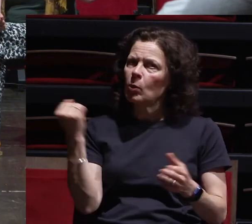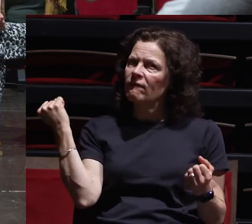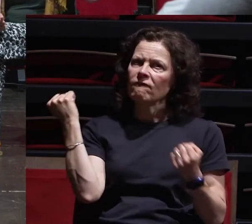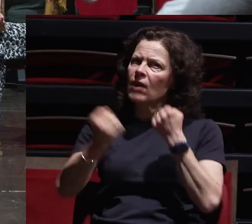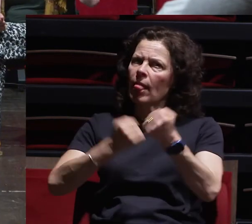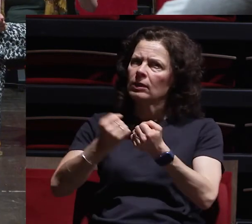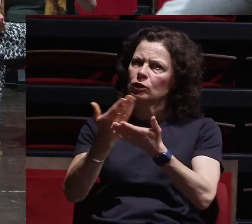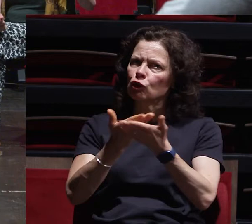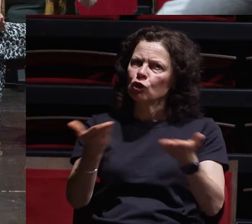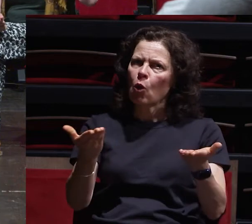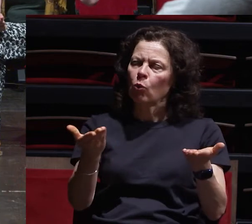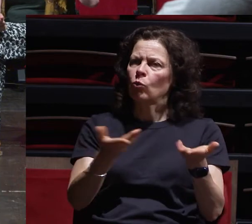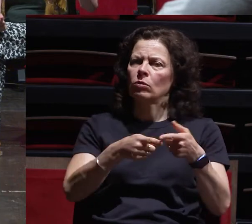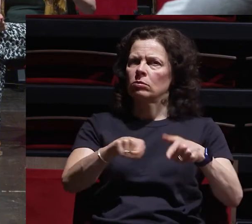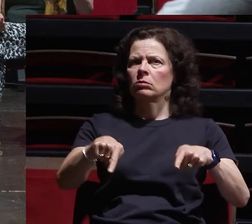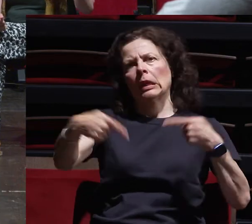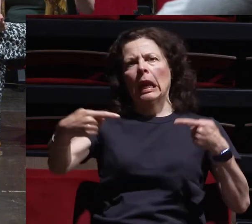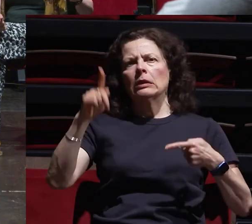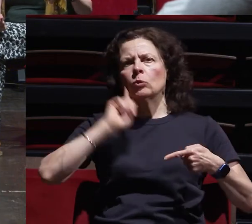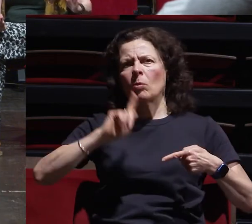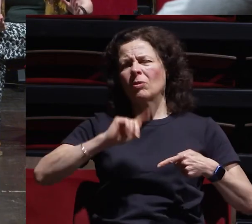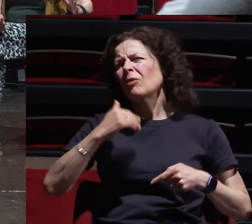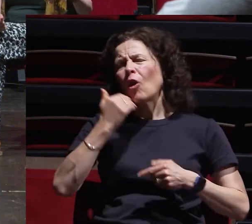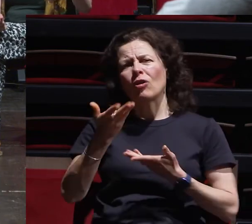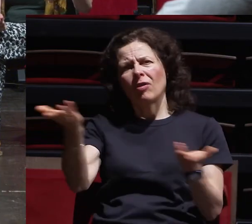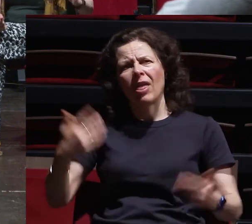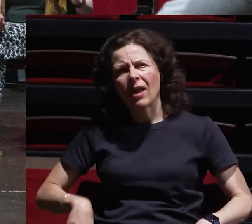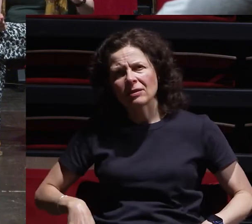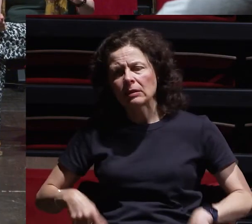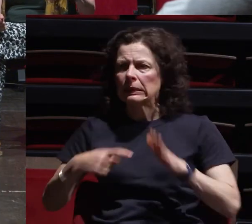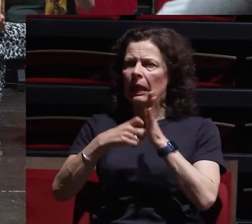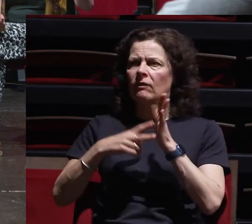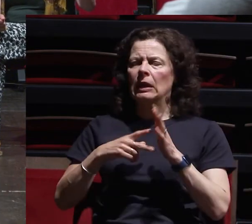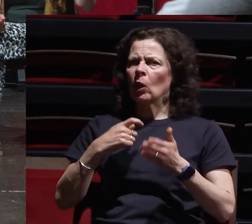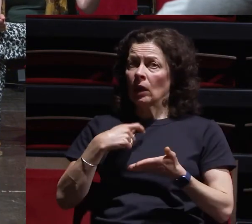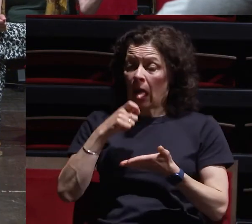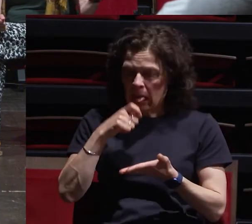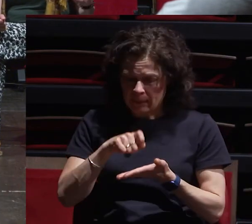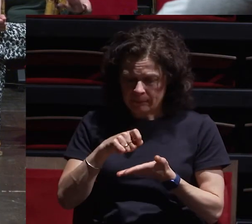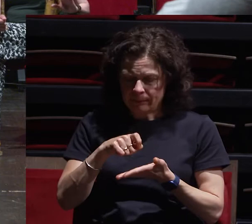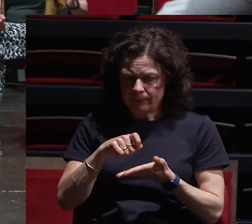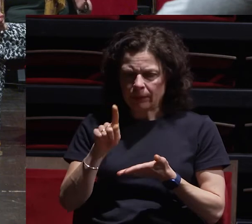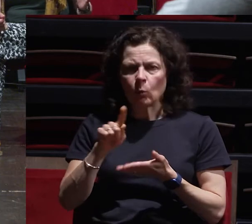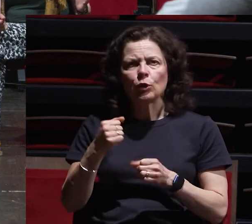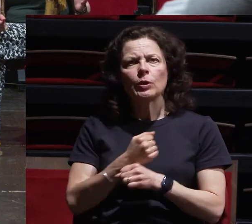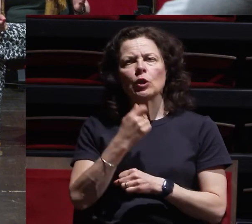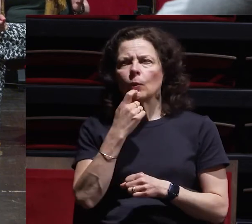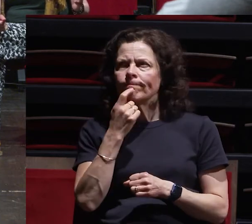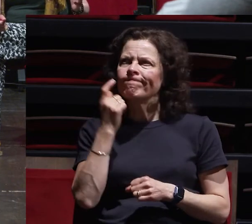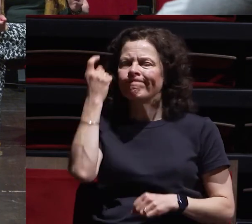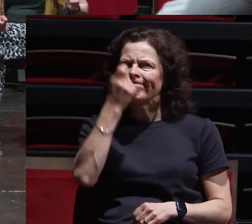have violence depicted against women on stage. Like, we have enough of that on television and everywhere. What do I do?